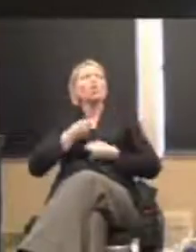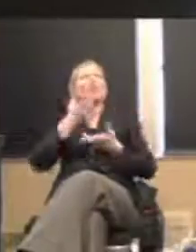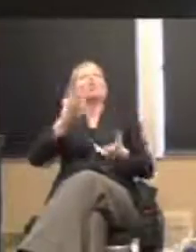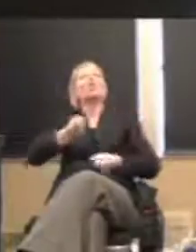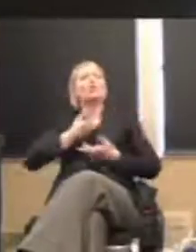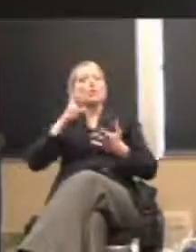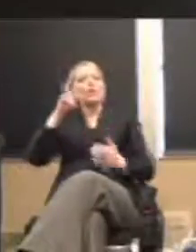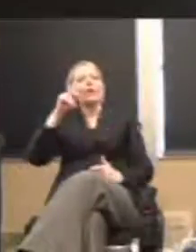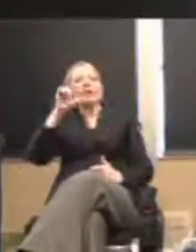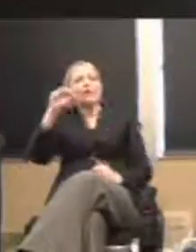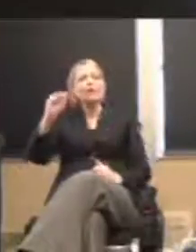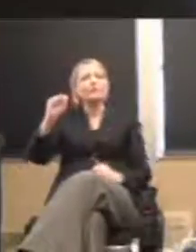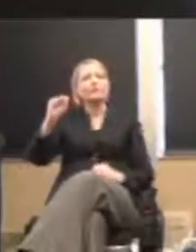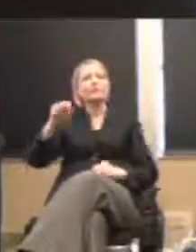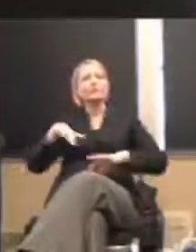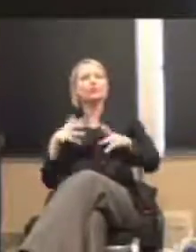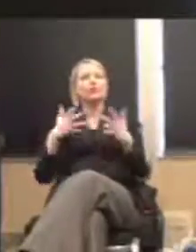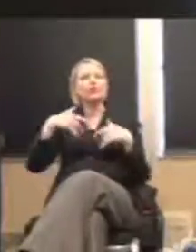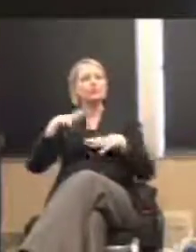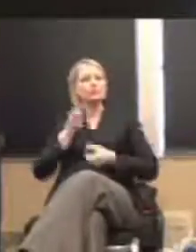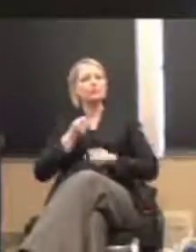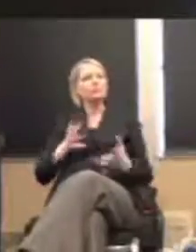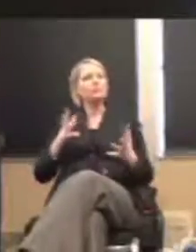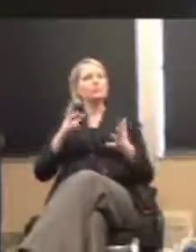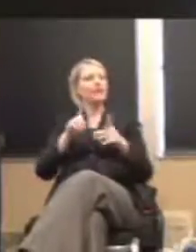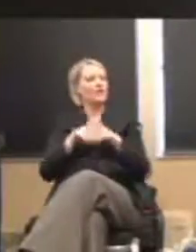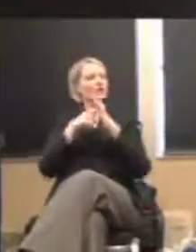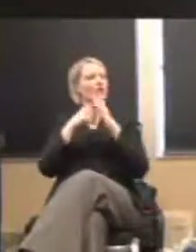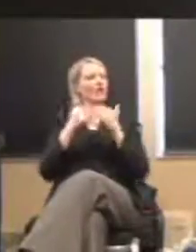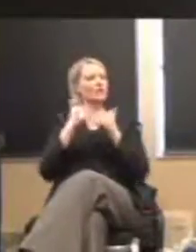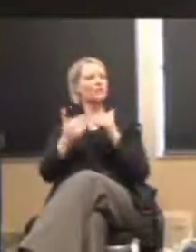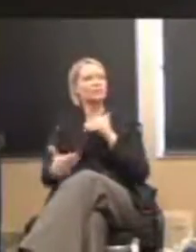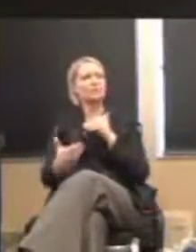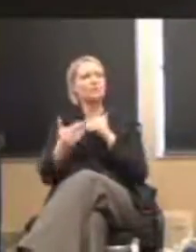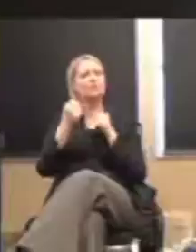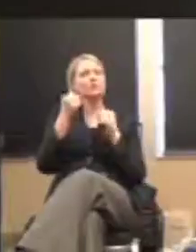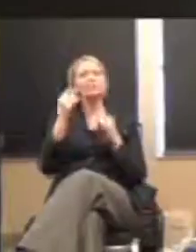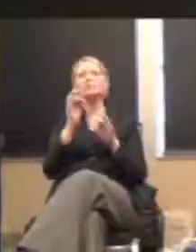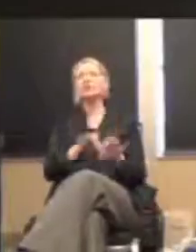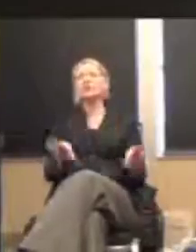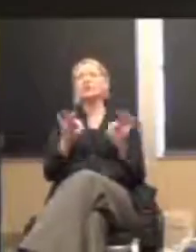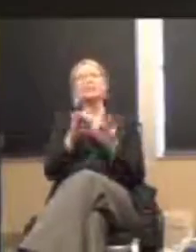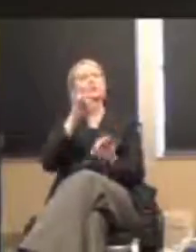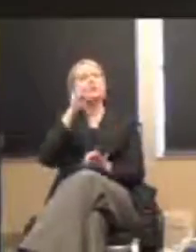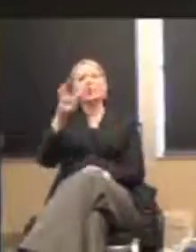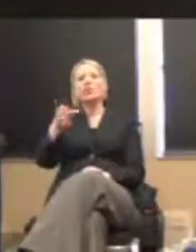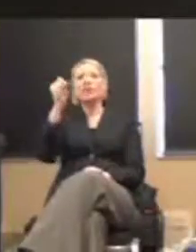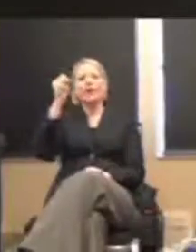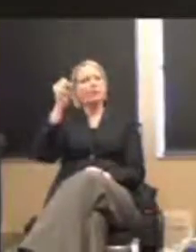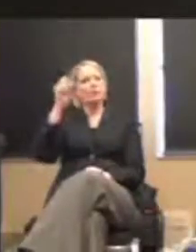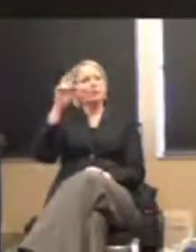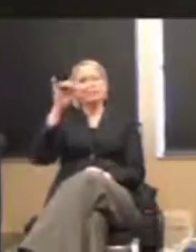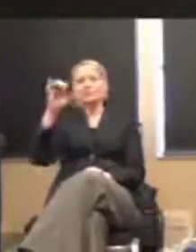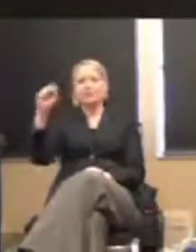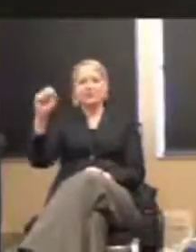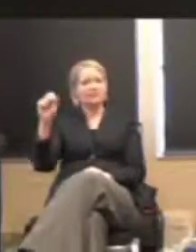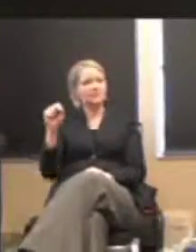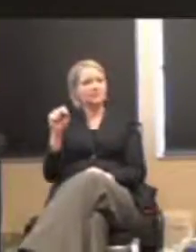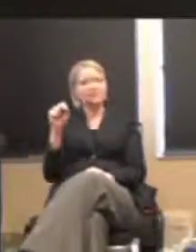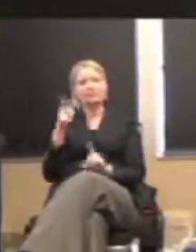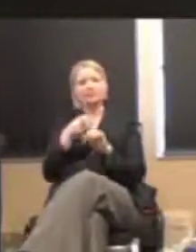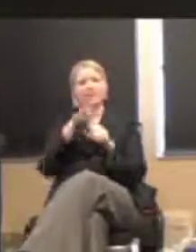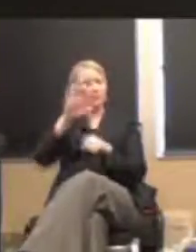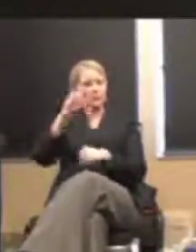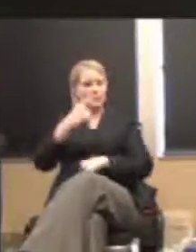and to rev their systems up. So it's really important that we don't ever take away that from their